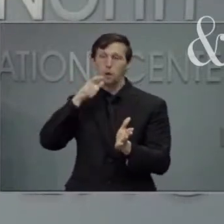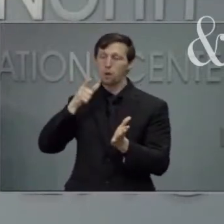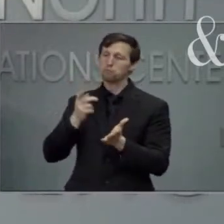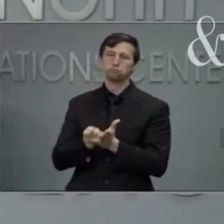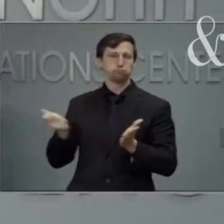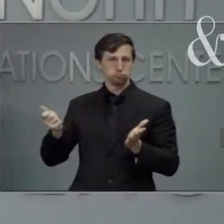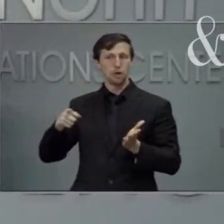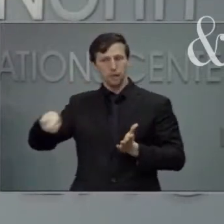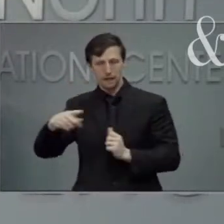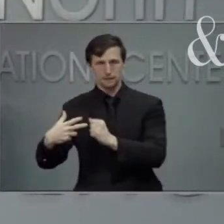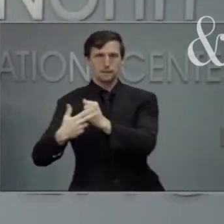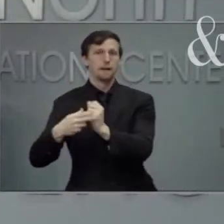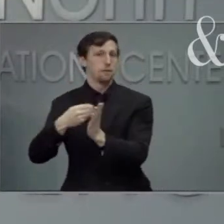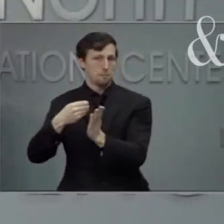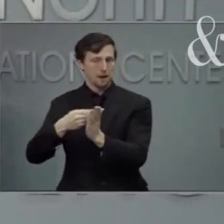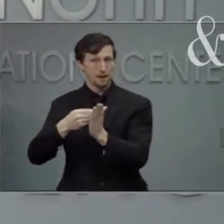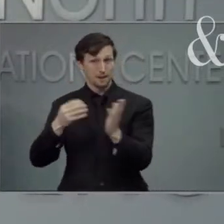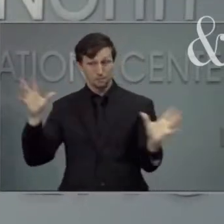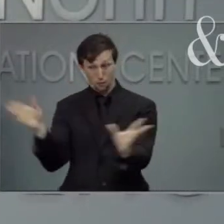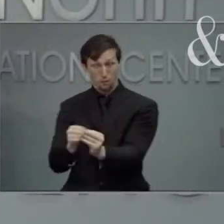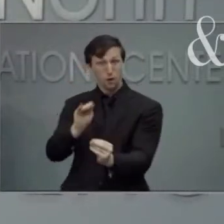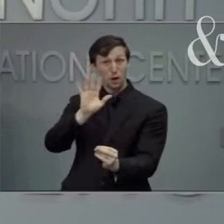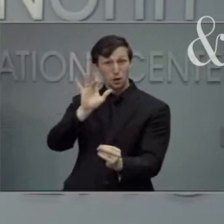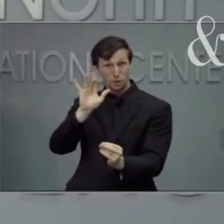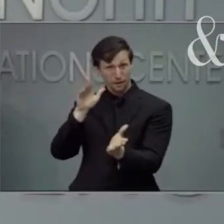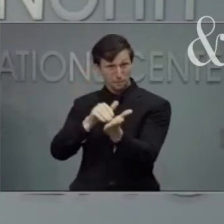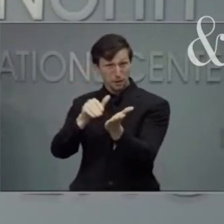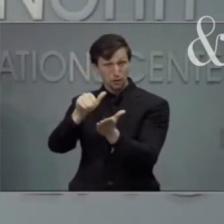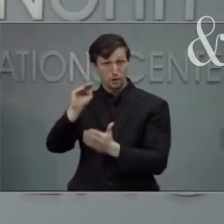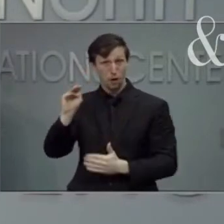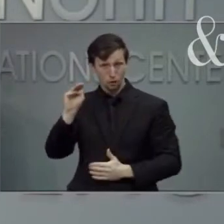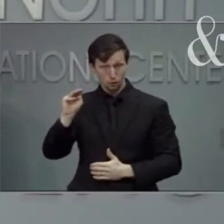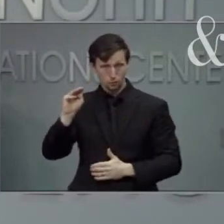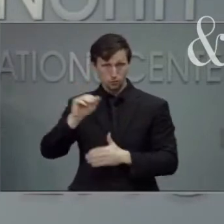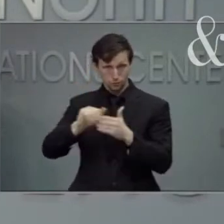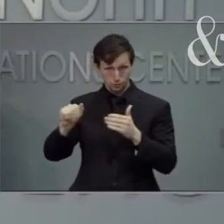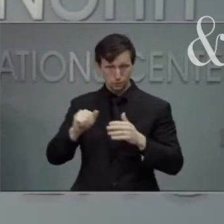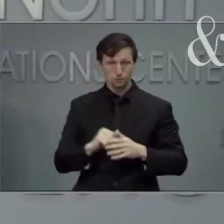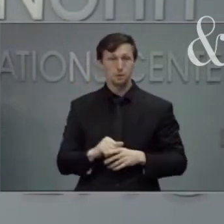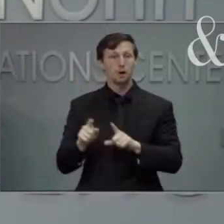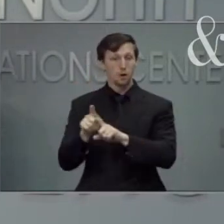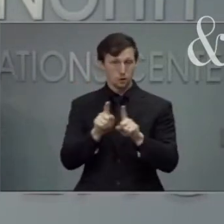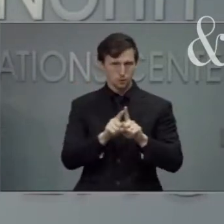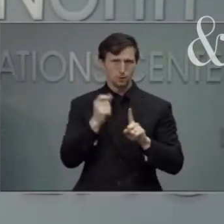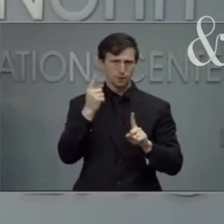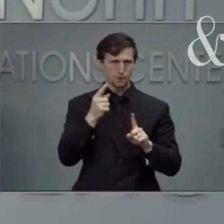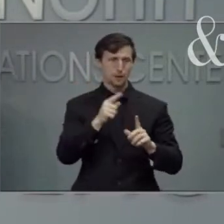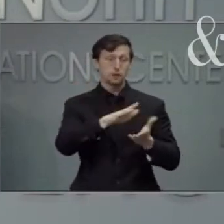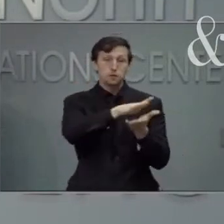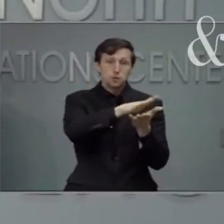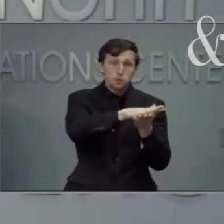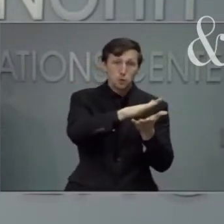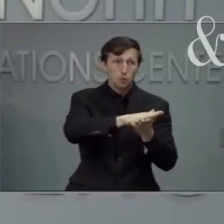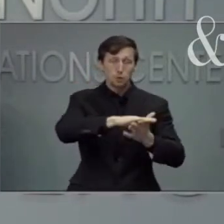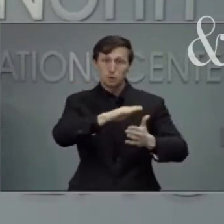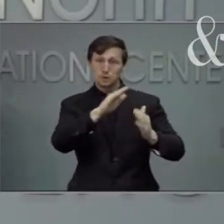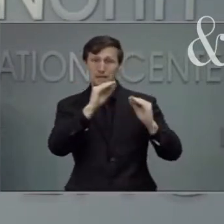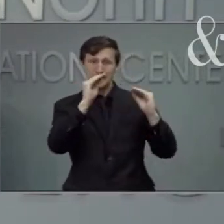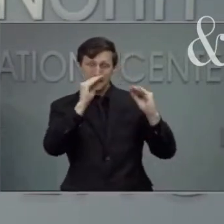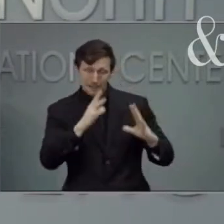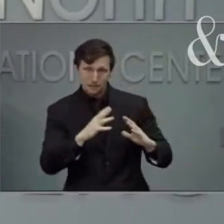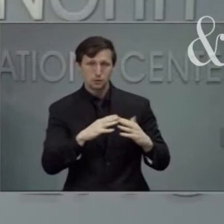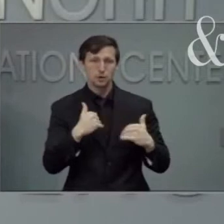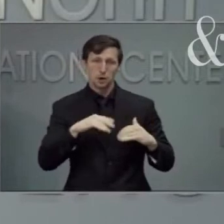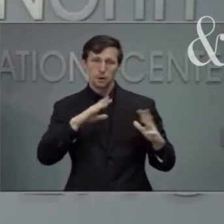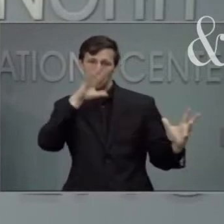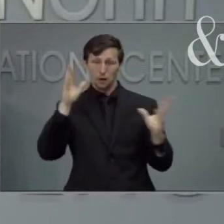More help is also needed for schools and educators, and we're proposing nearly $2 billion for emergency